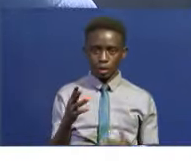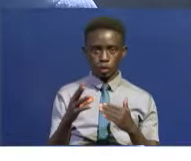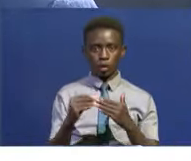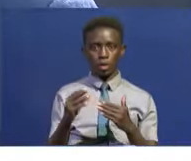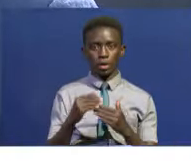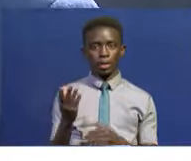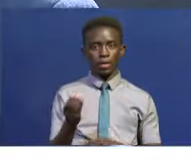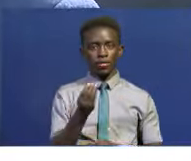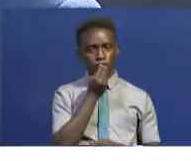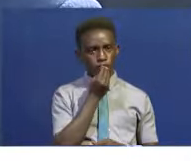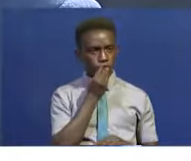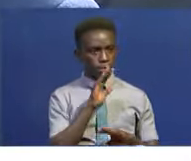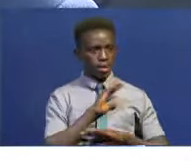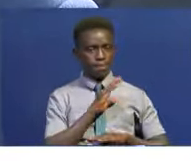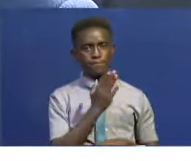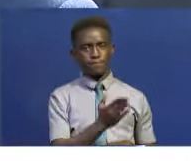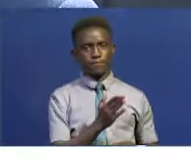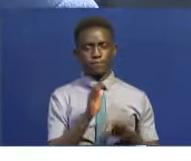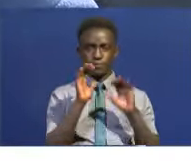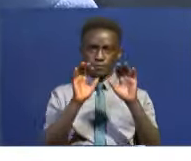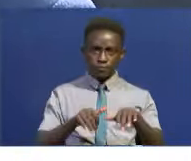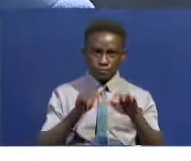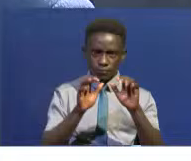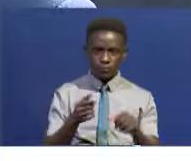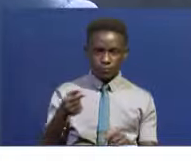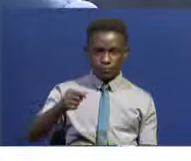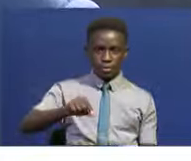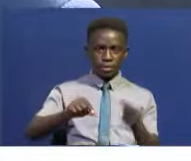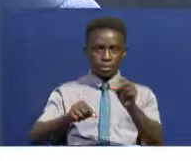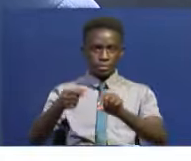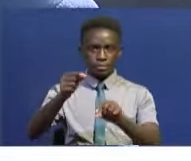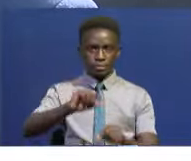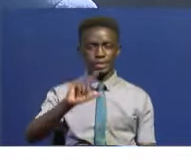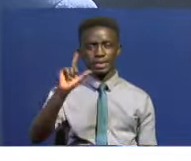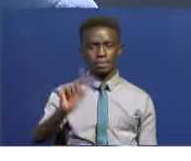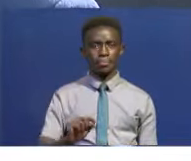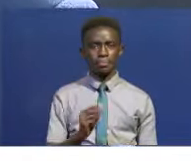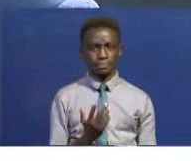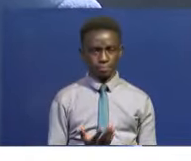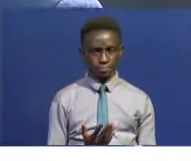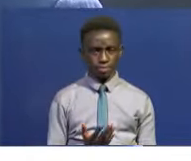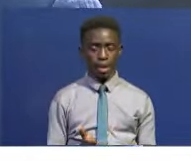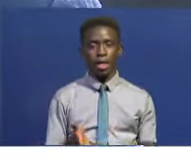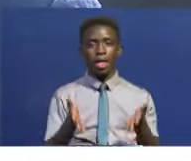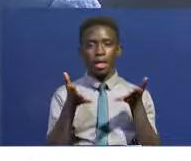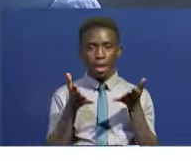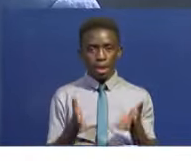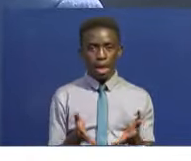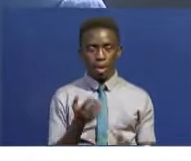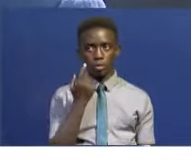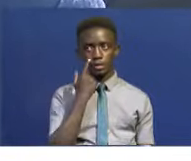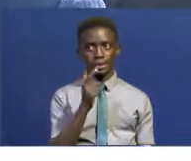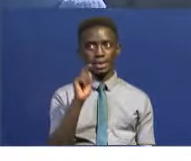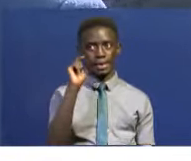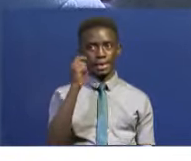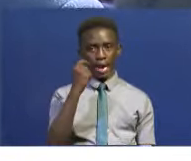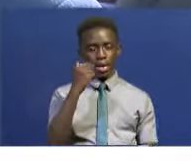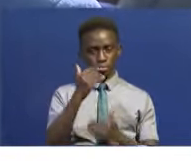self-sufficiency, subsidized fertilizers, that Kenya is on the road to